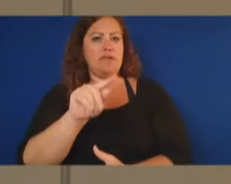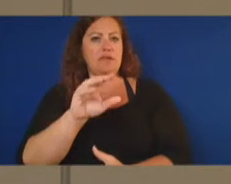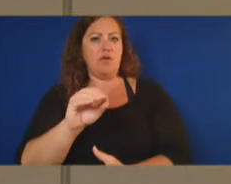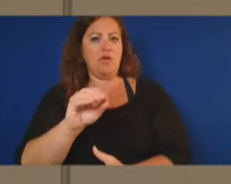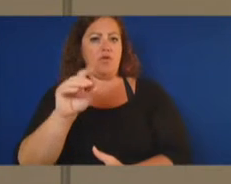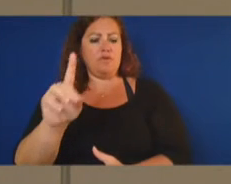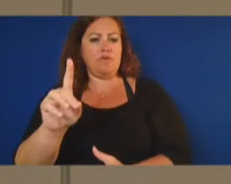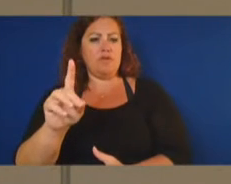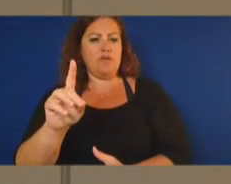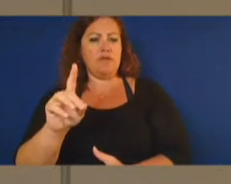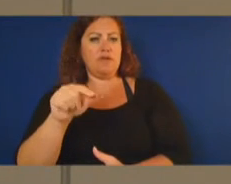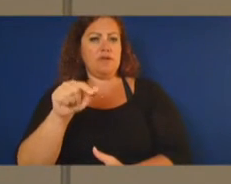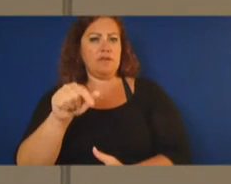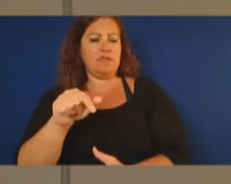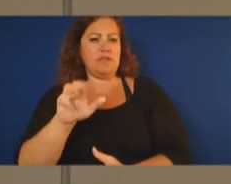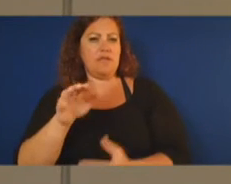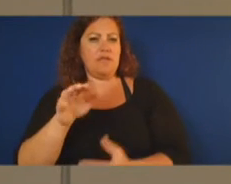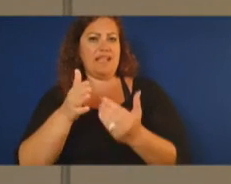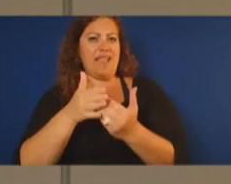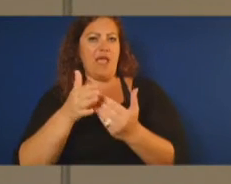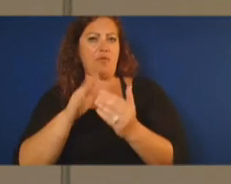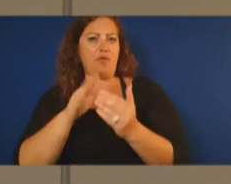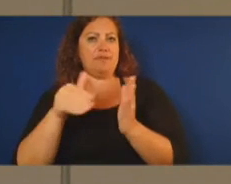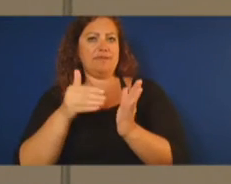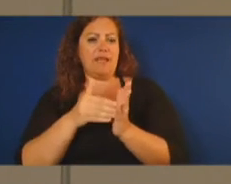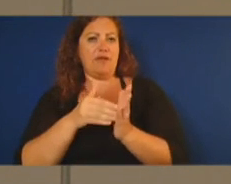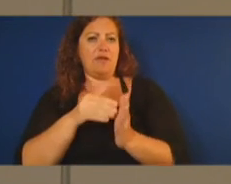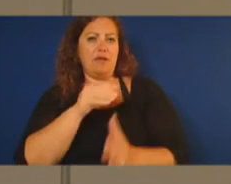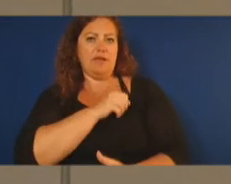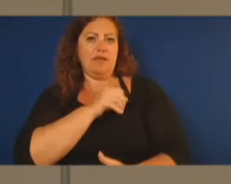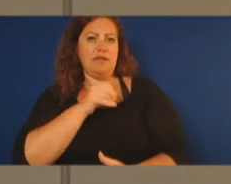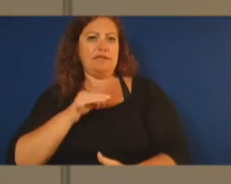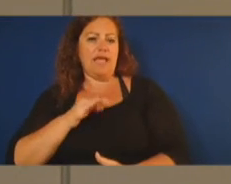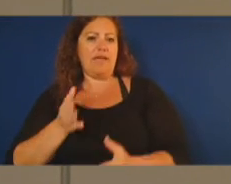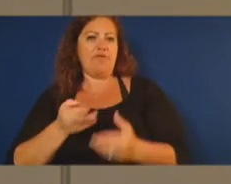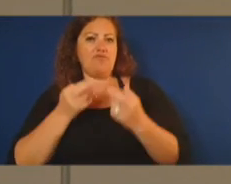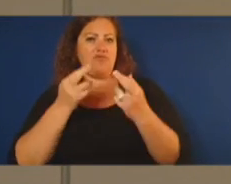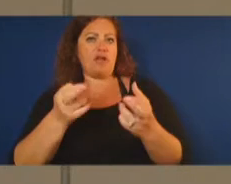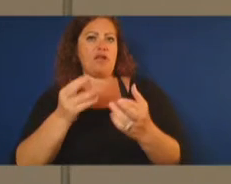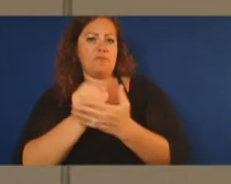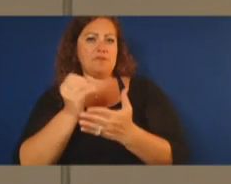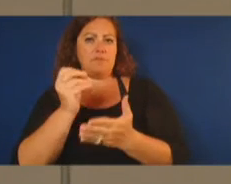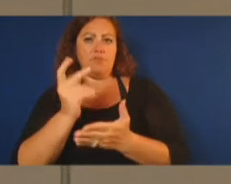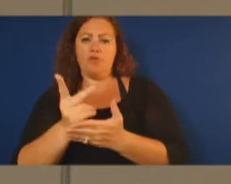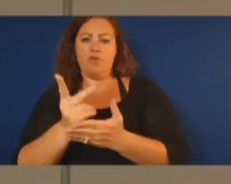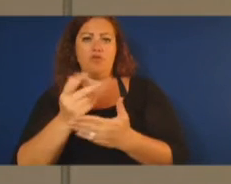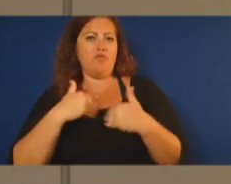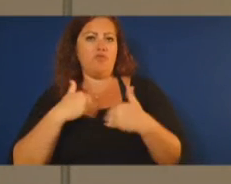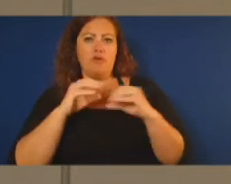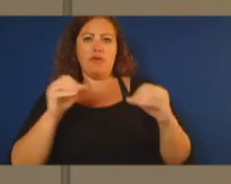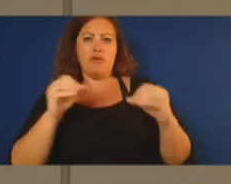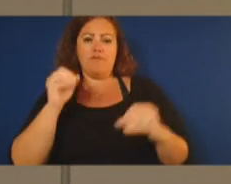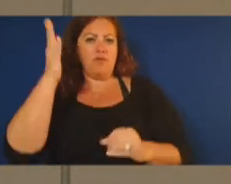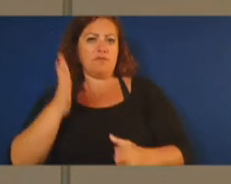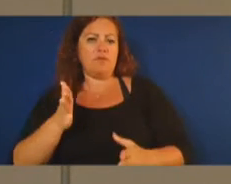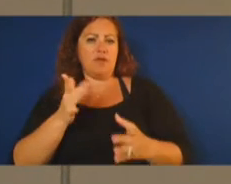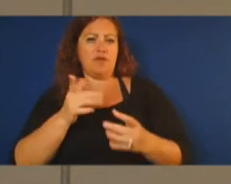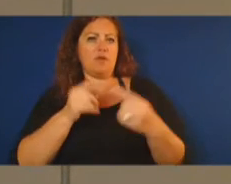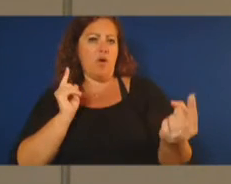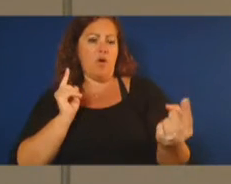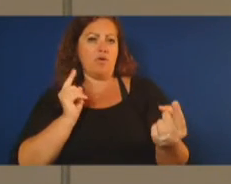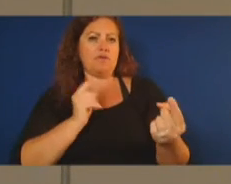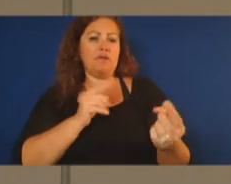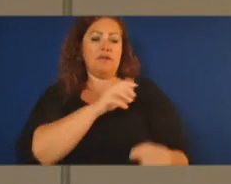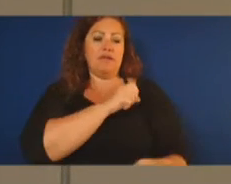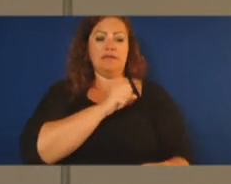development Neighborhood Center uh staff recommends approval of this petition we do not have any speakers opposed so after staff's presentation